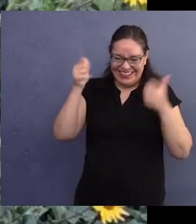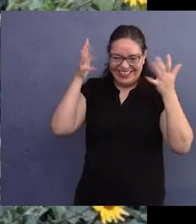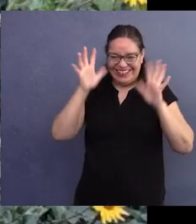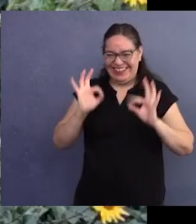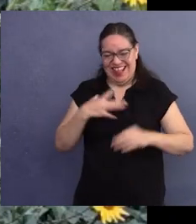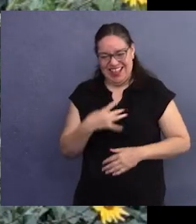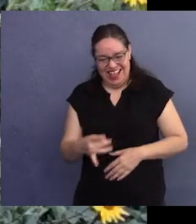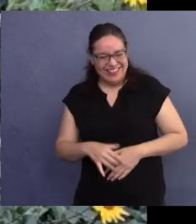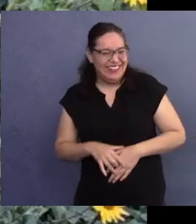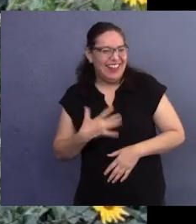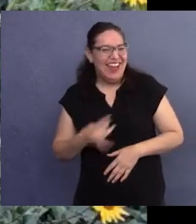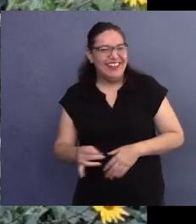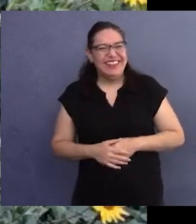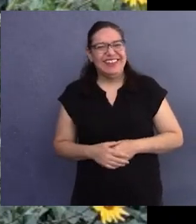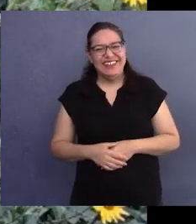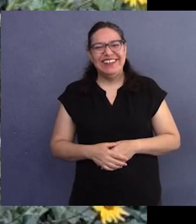I like that. I like that.